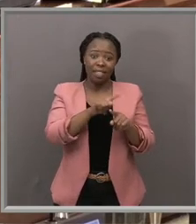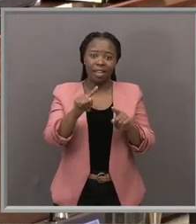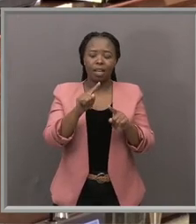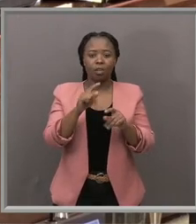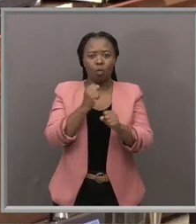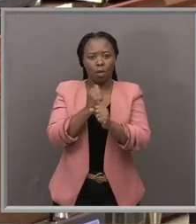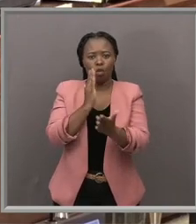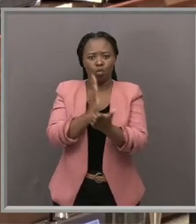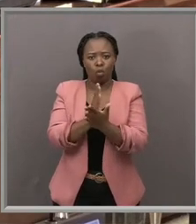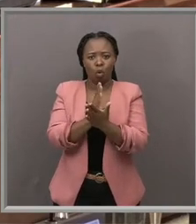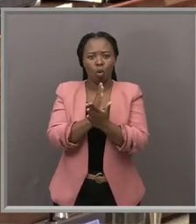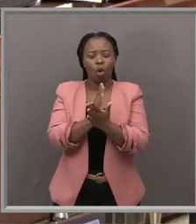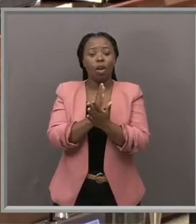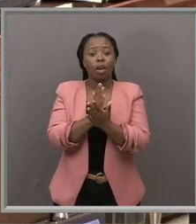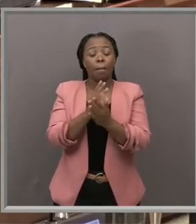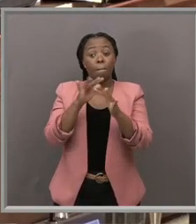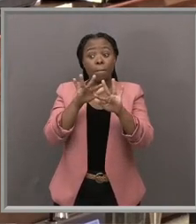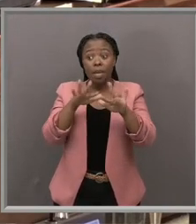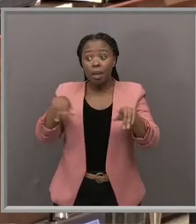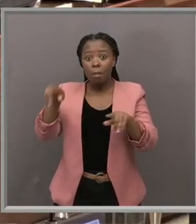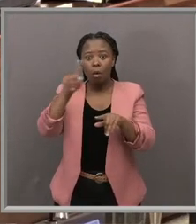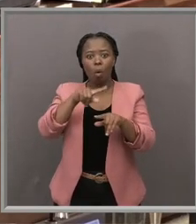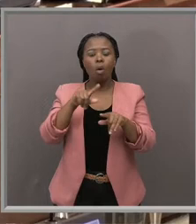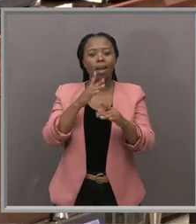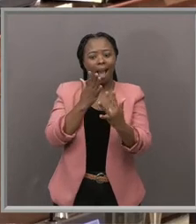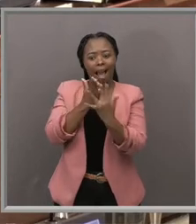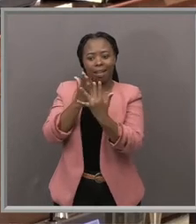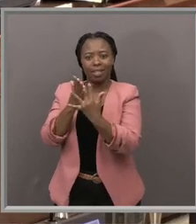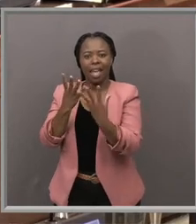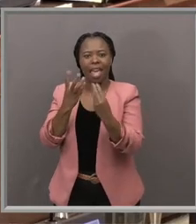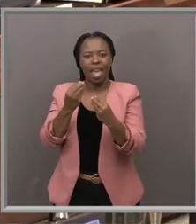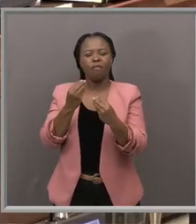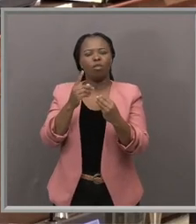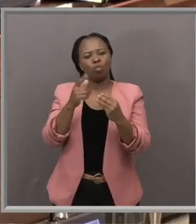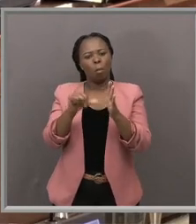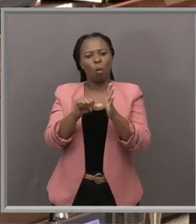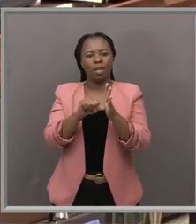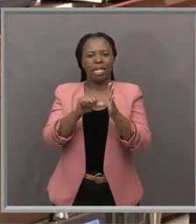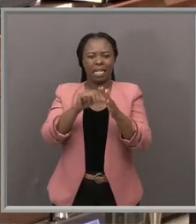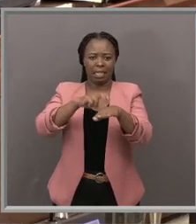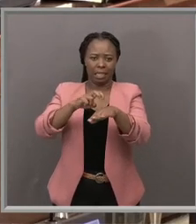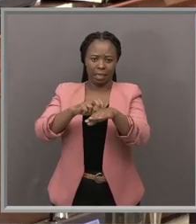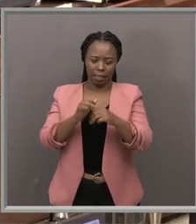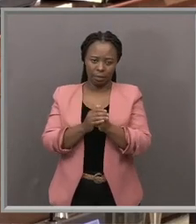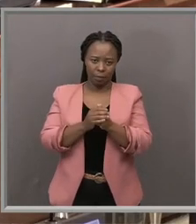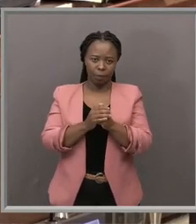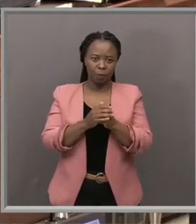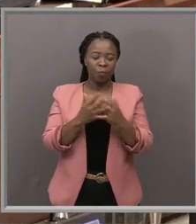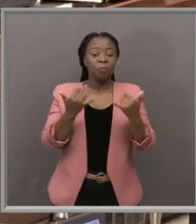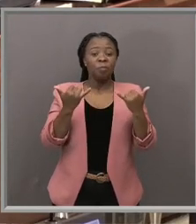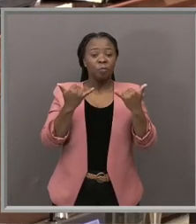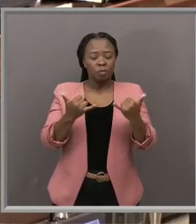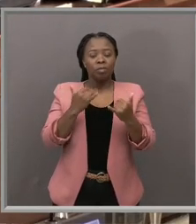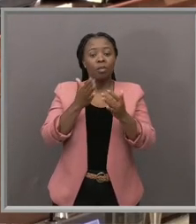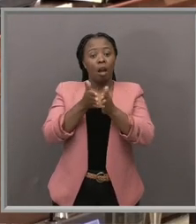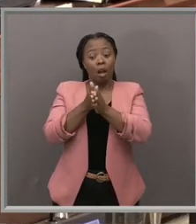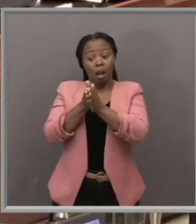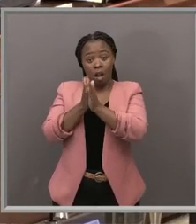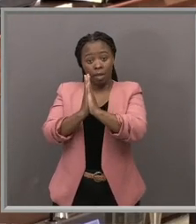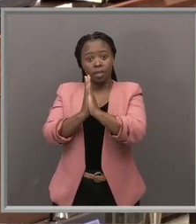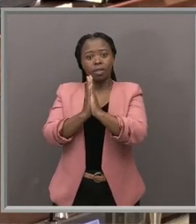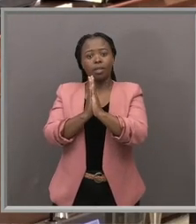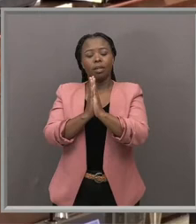their essential needs. Madam Speaker, please allow me to request members of our